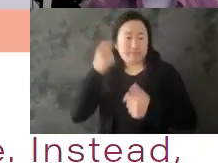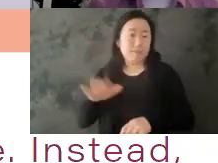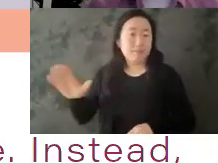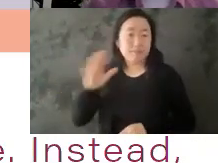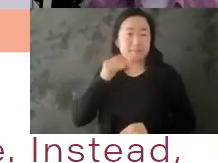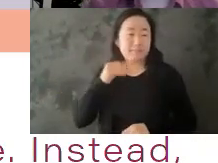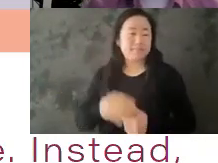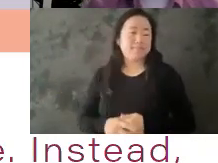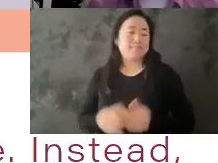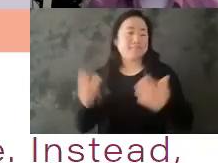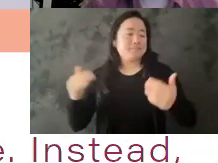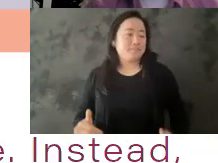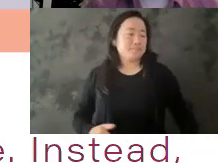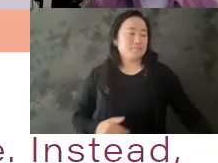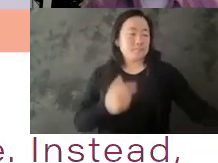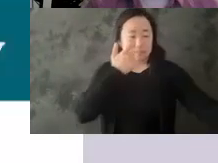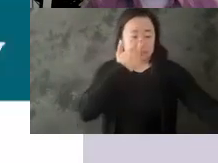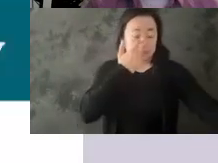We can move on to the next slide.